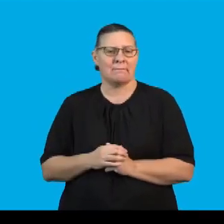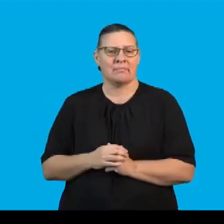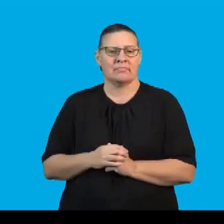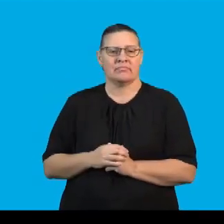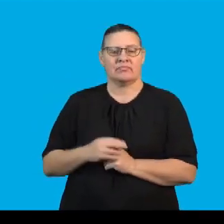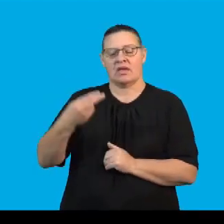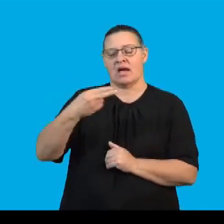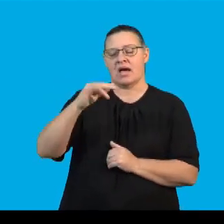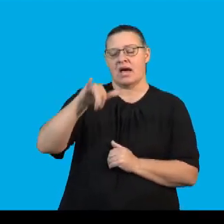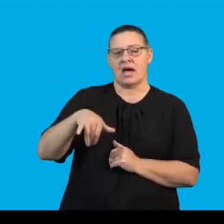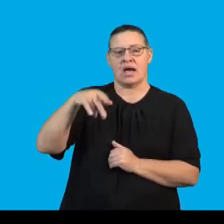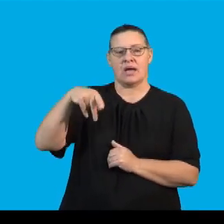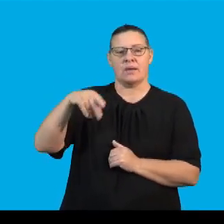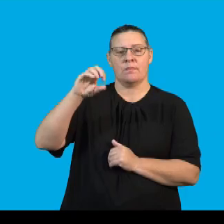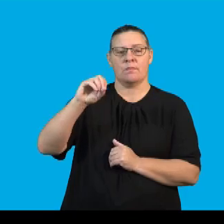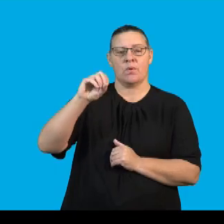It's